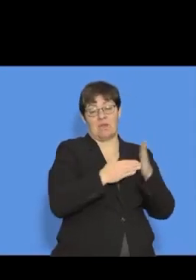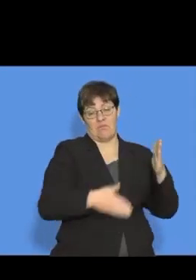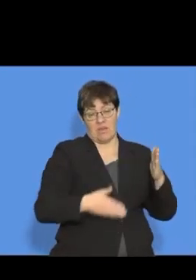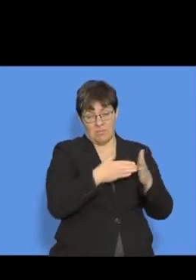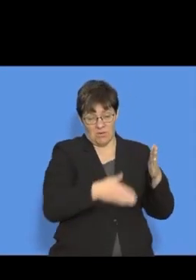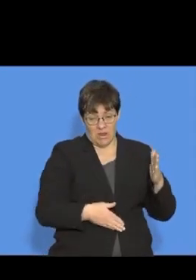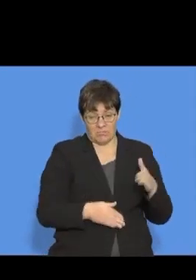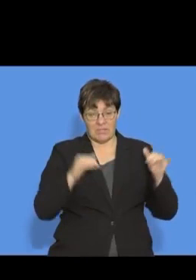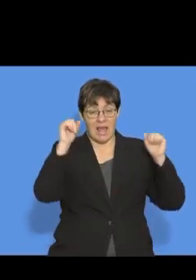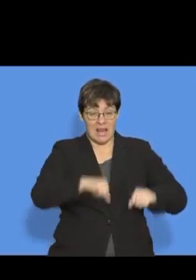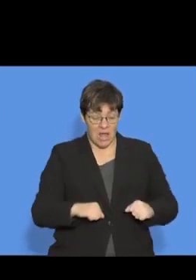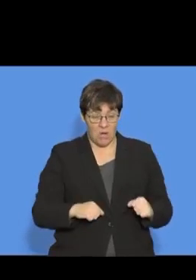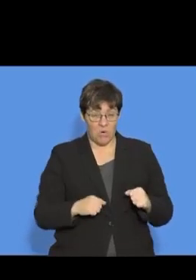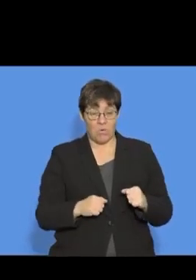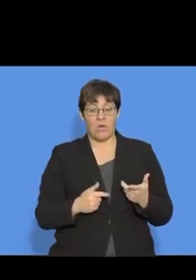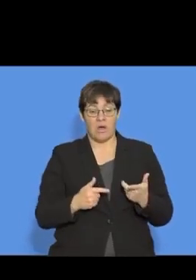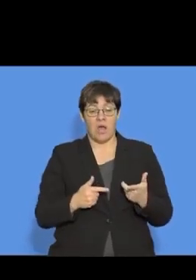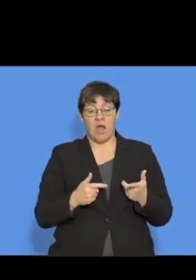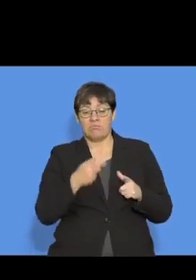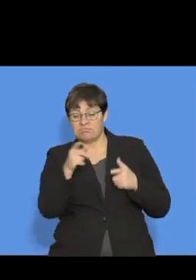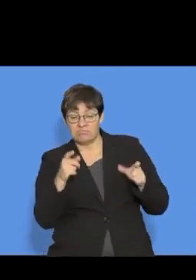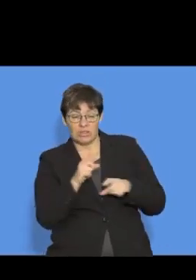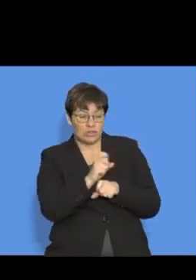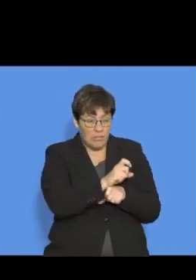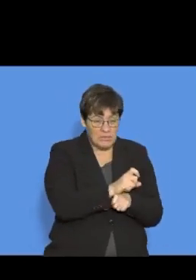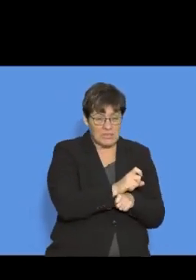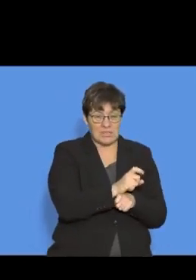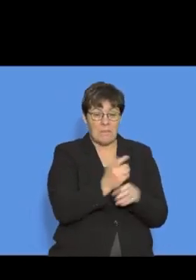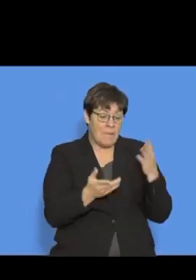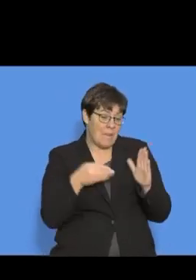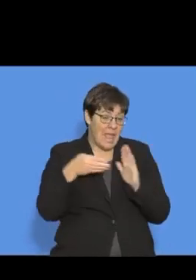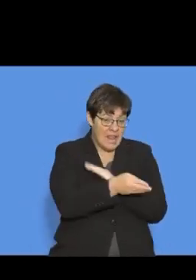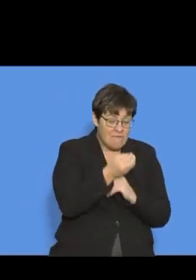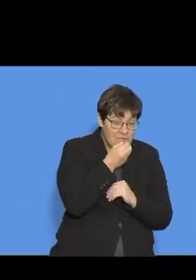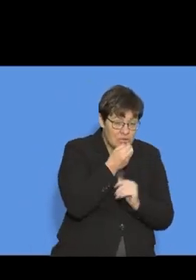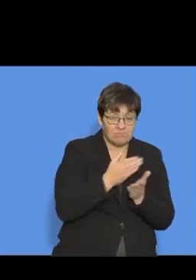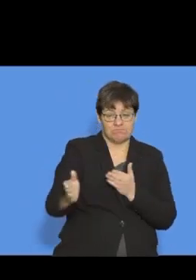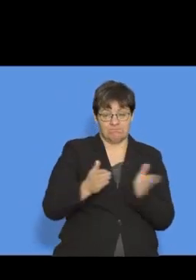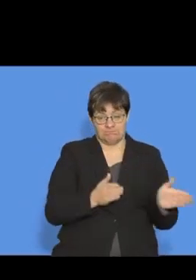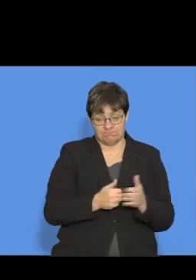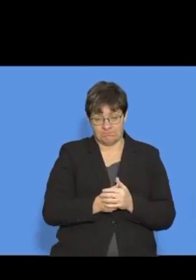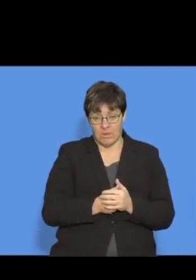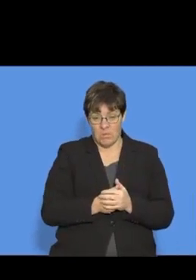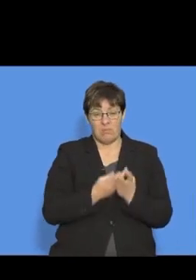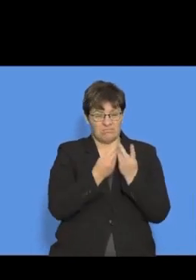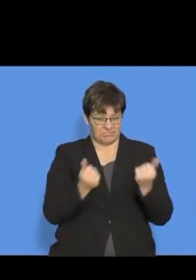mechanical barrier that allows for the destruction of pathogens and germs that may enter our food.